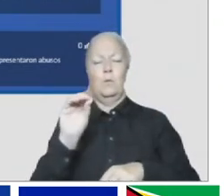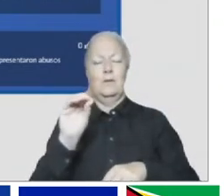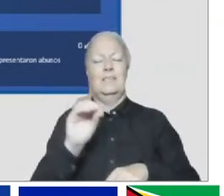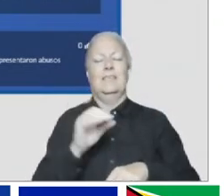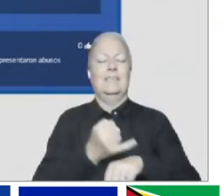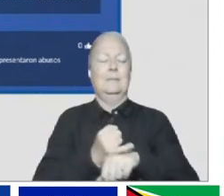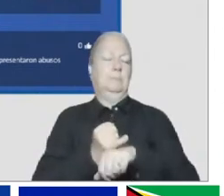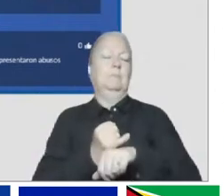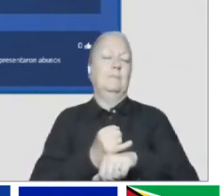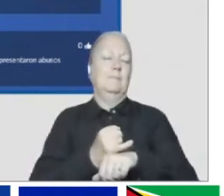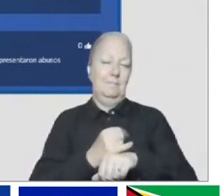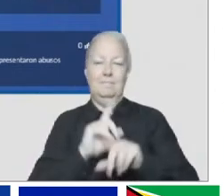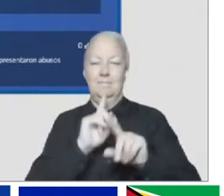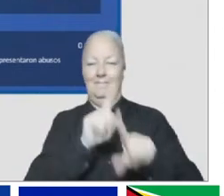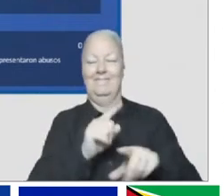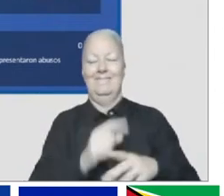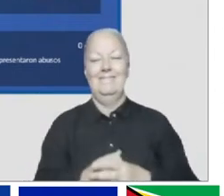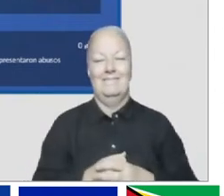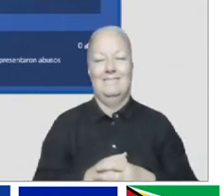I see no hands.